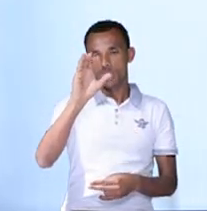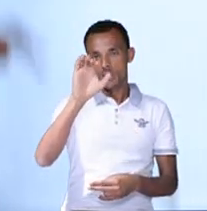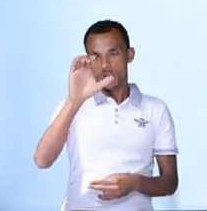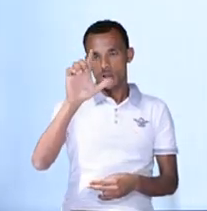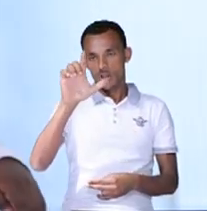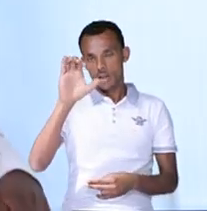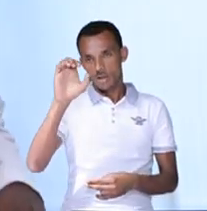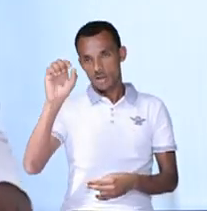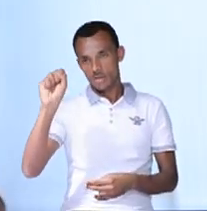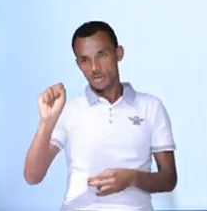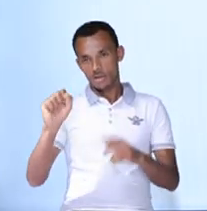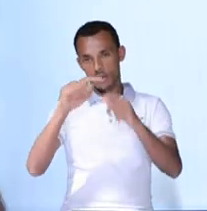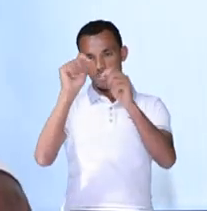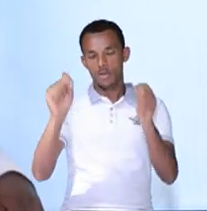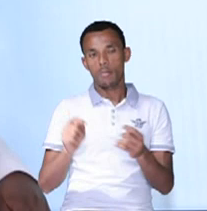Next,